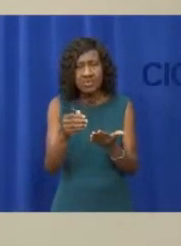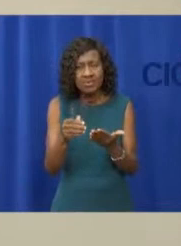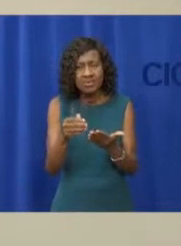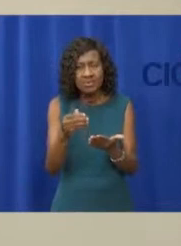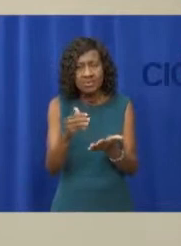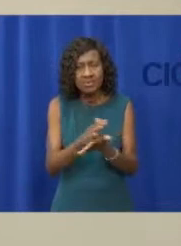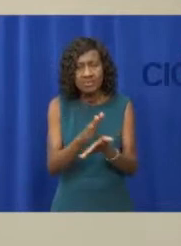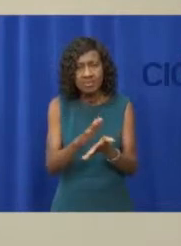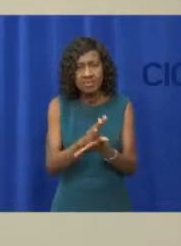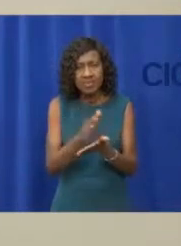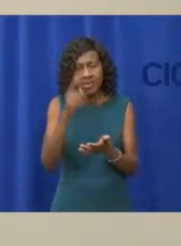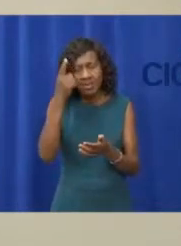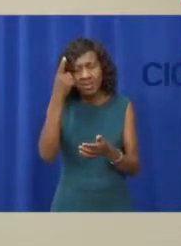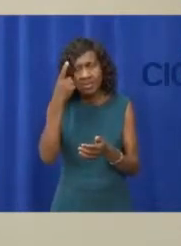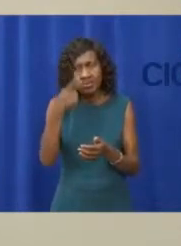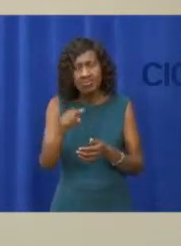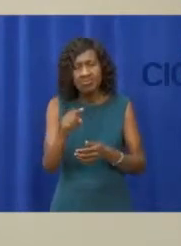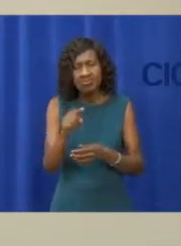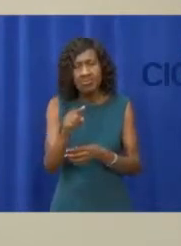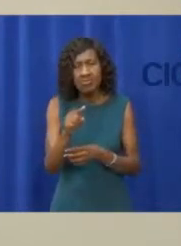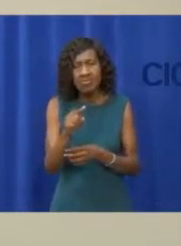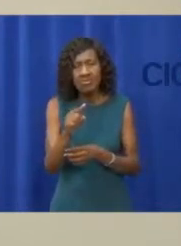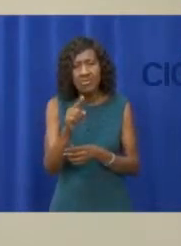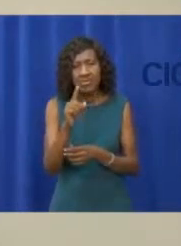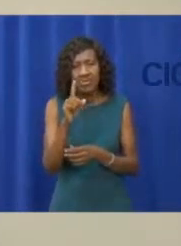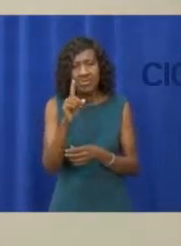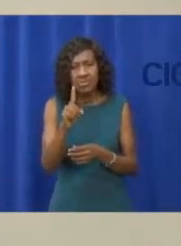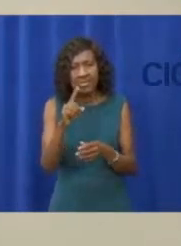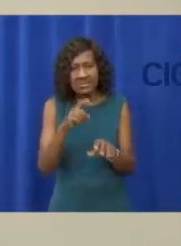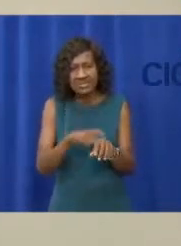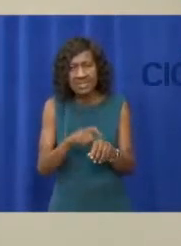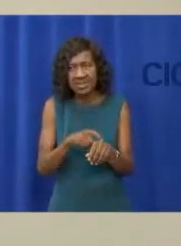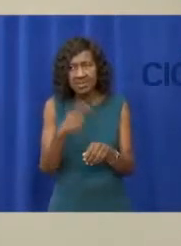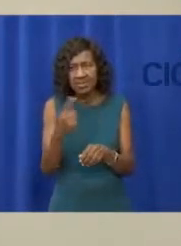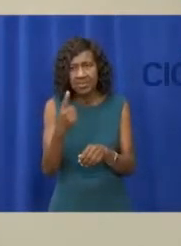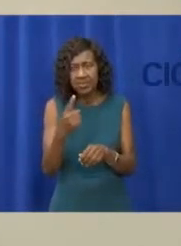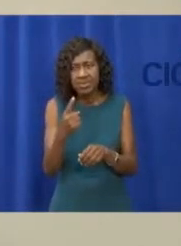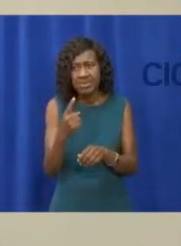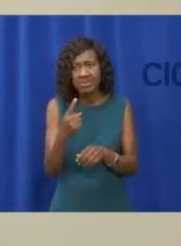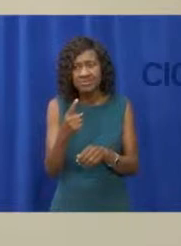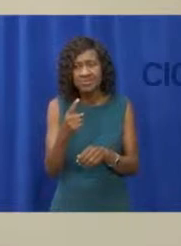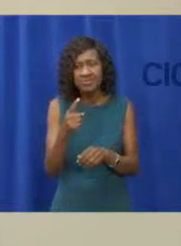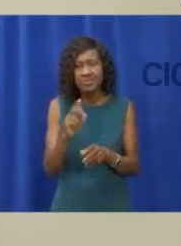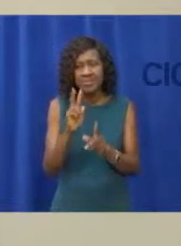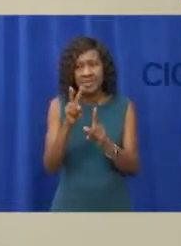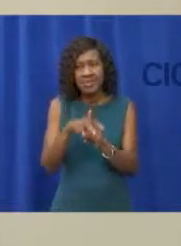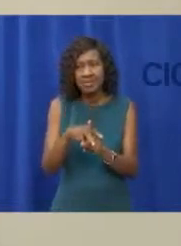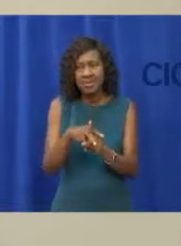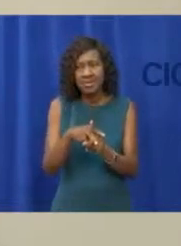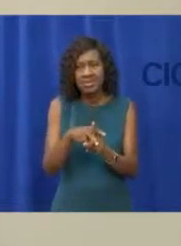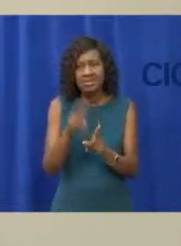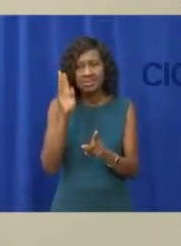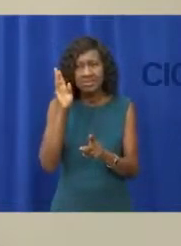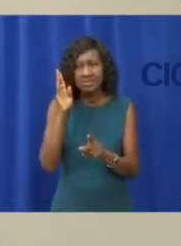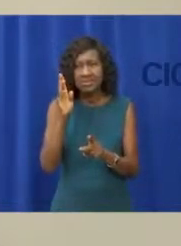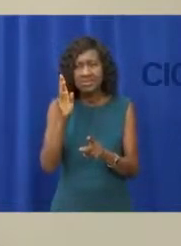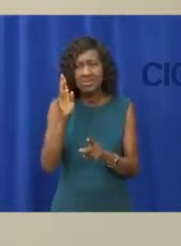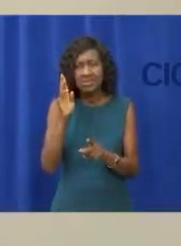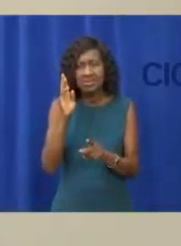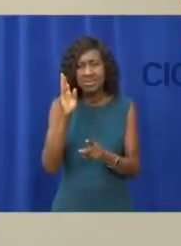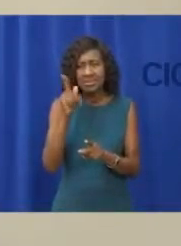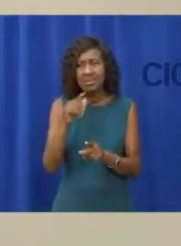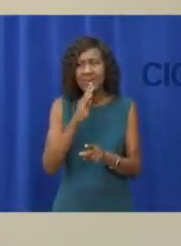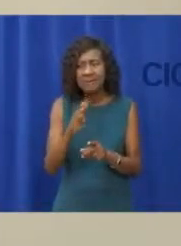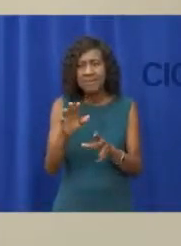considered for work permit holders in immediate need. Applications will be accepted for review and consideration starting